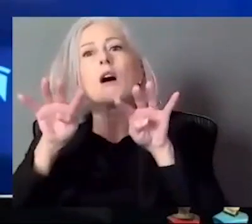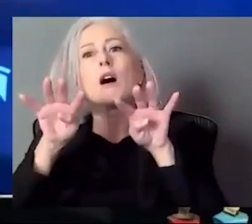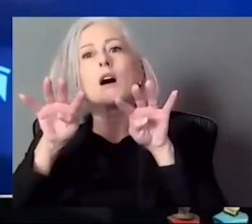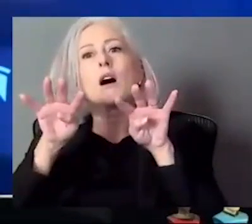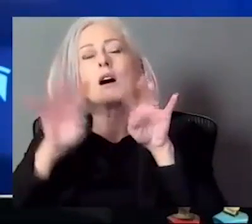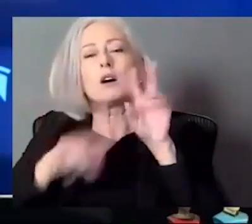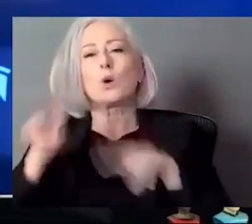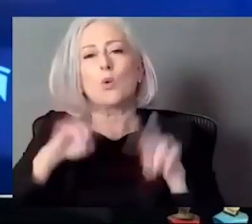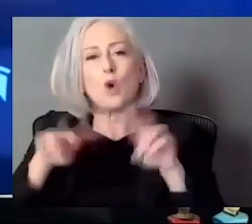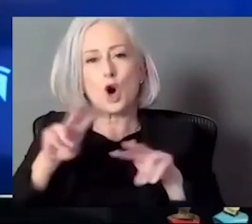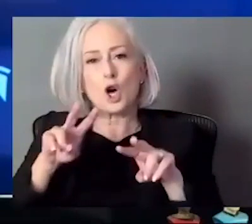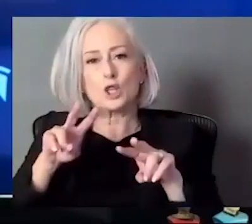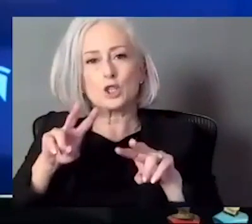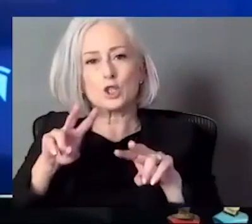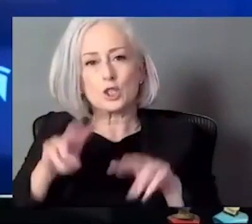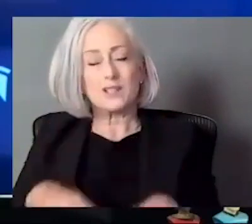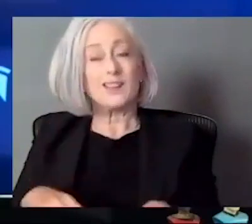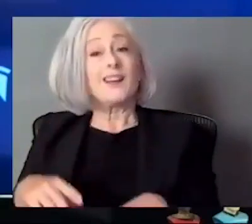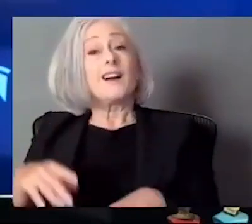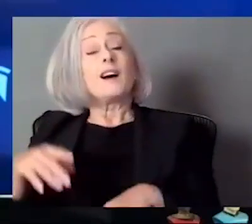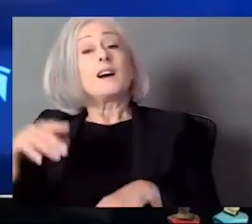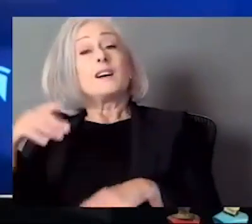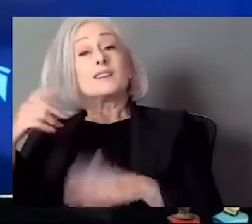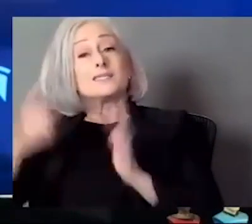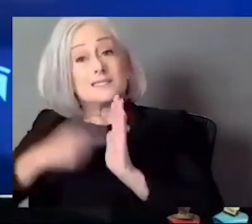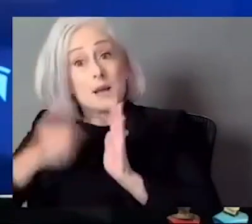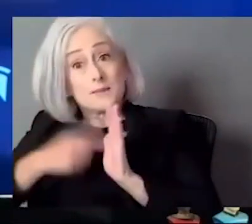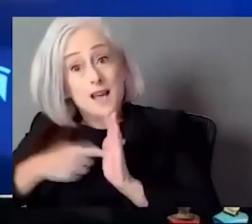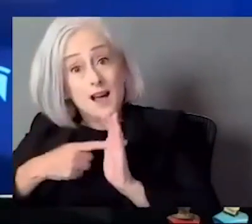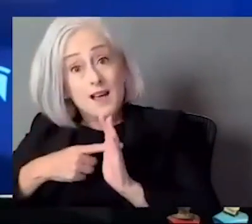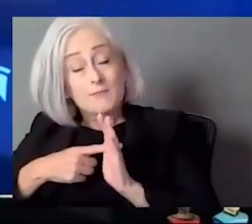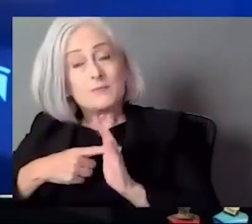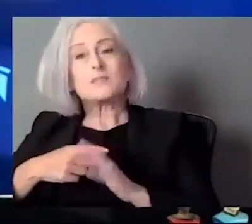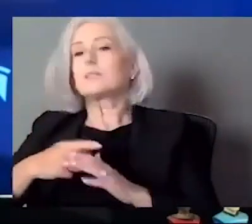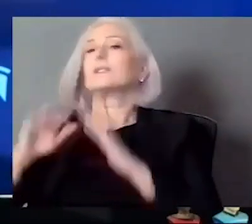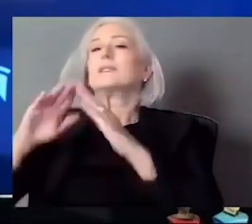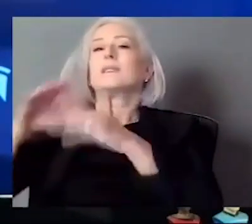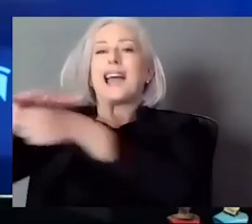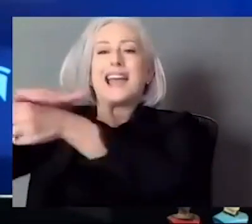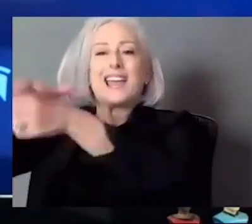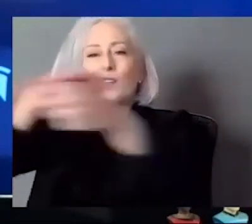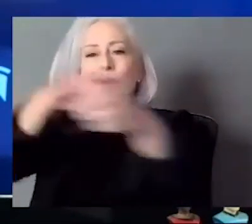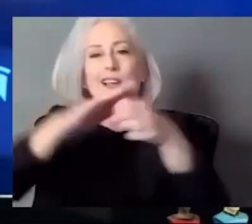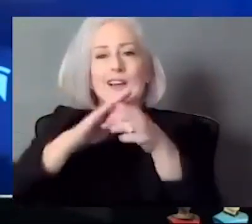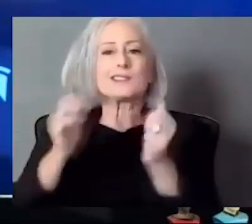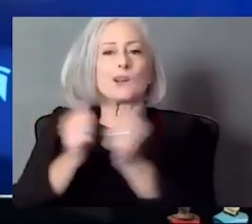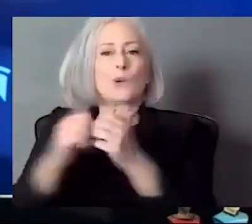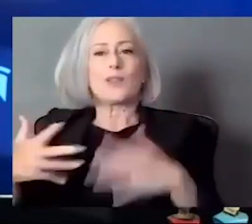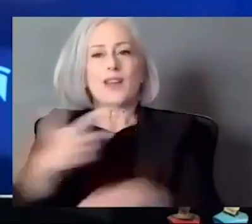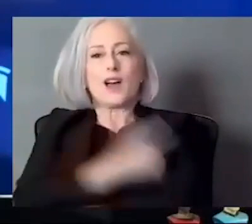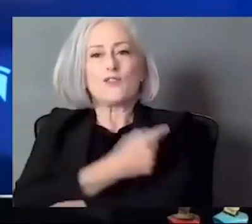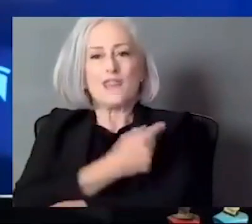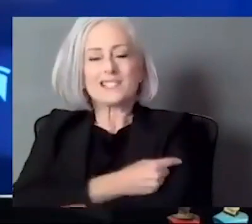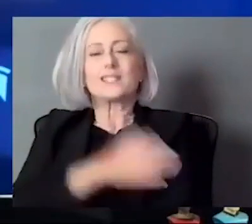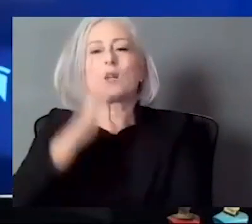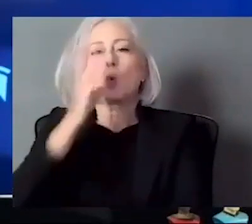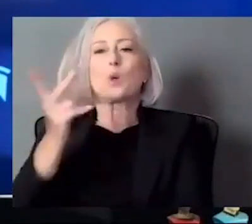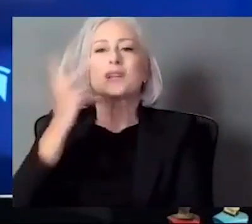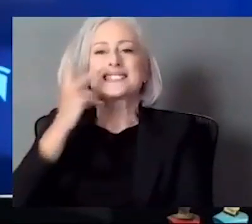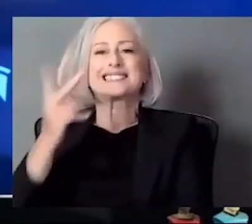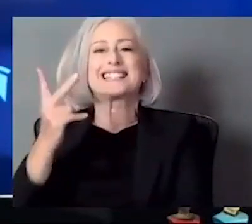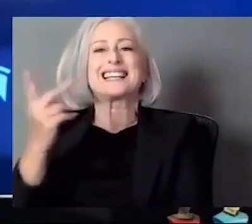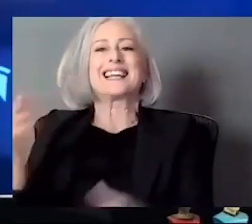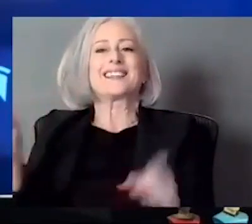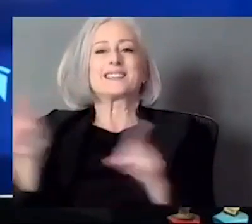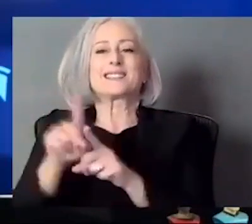those counties, and it's going to be very faithful, just like Old Faithful. It's going to go off in those counties that aren't vaccinated, and that's exactly what's going on in Springfield. And it's